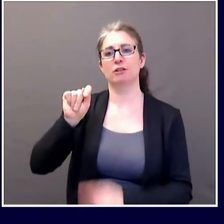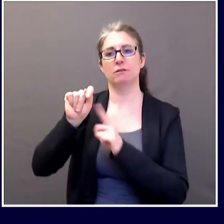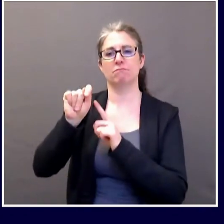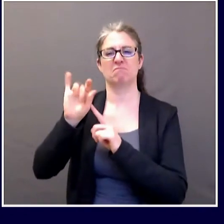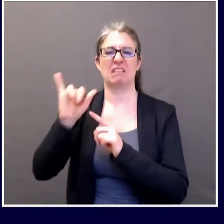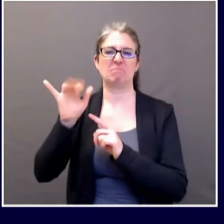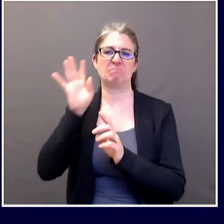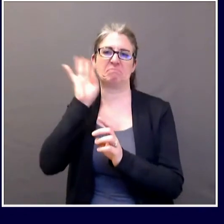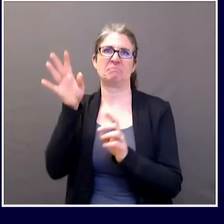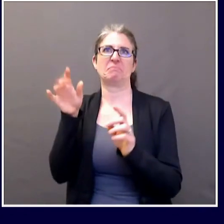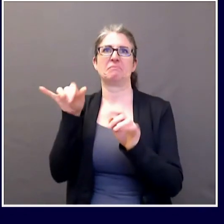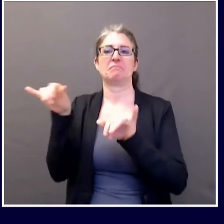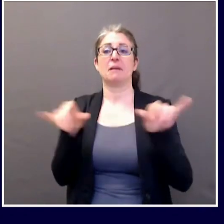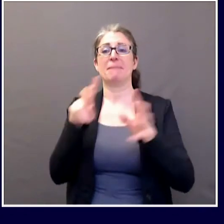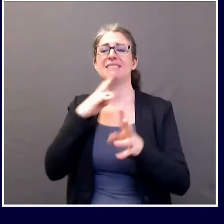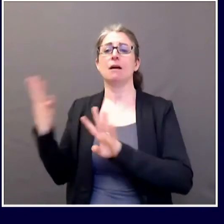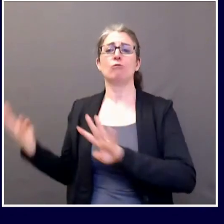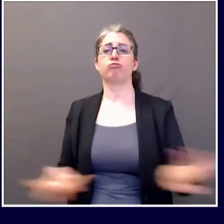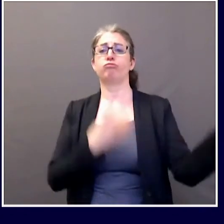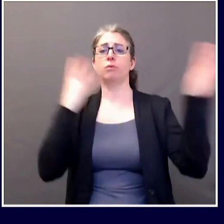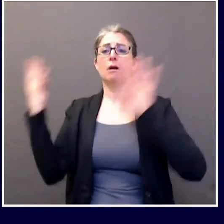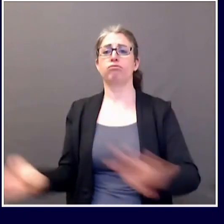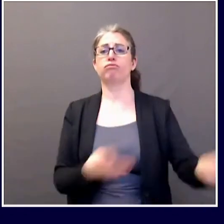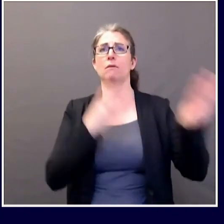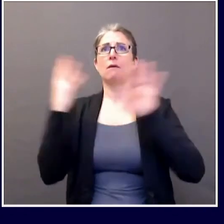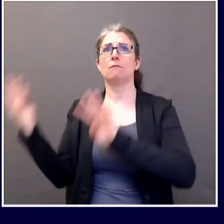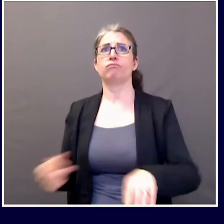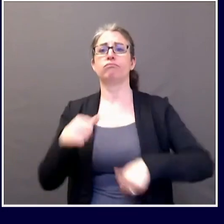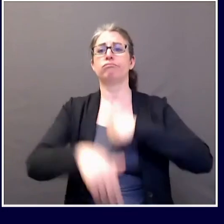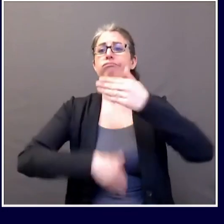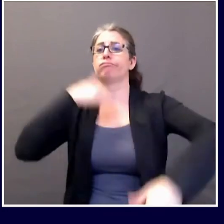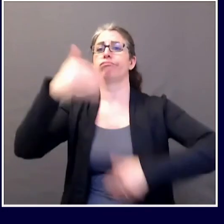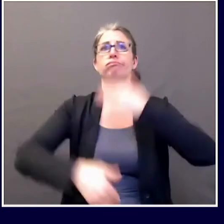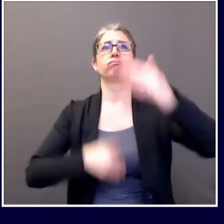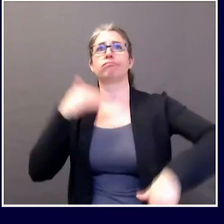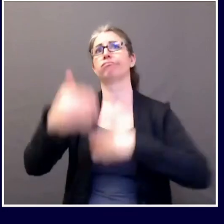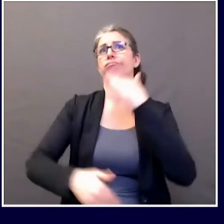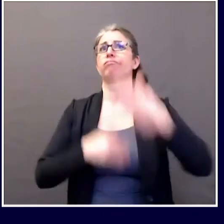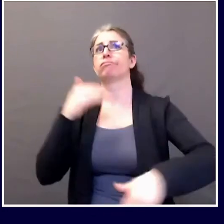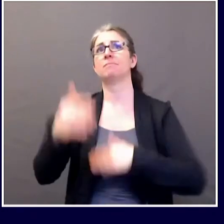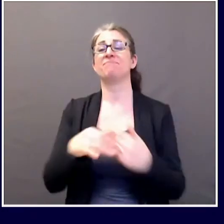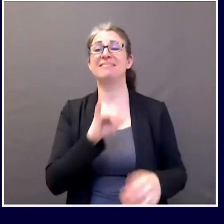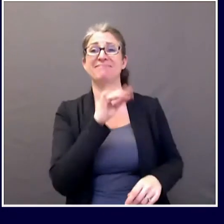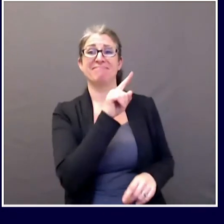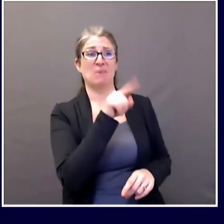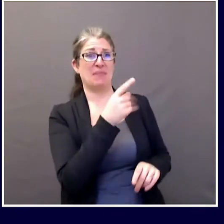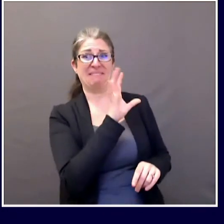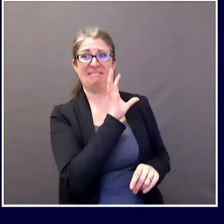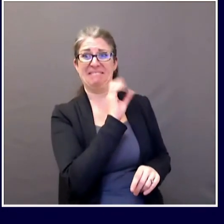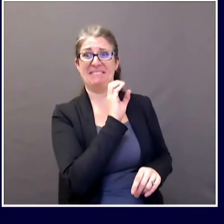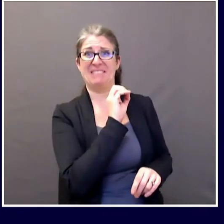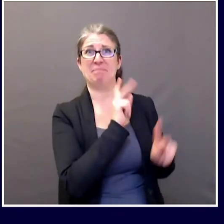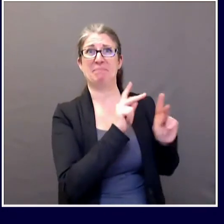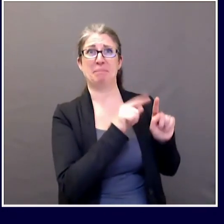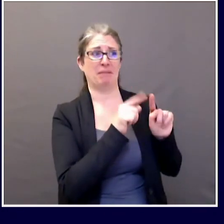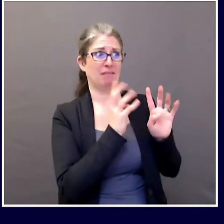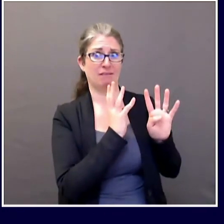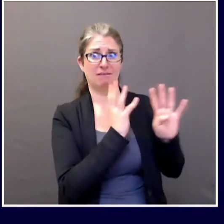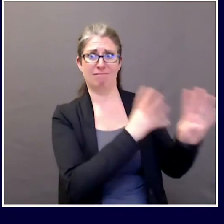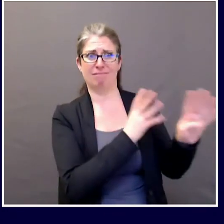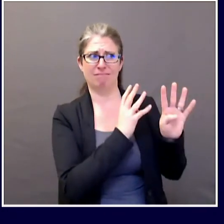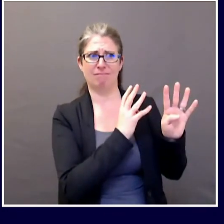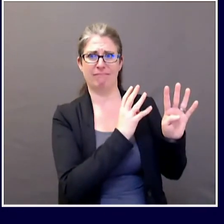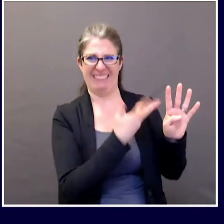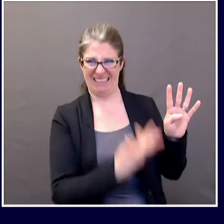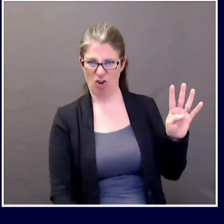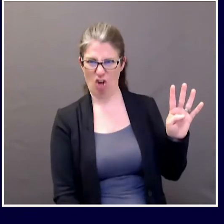that we're not supply constrained, well, then of course, that's something easy to revisit. But in the meantime, that high